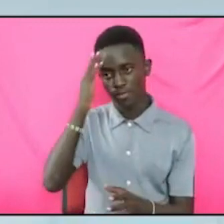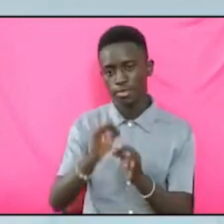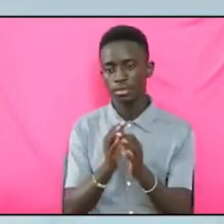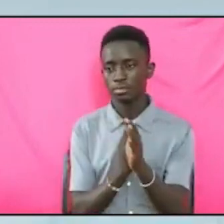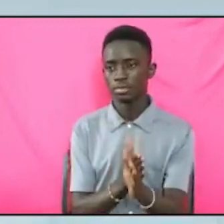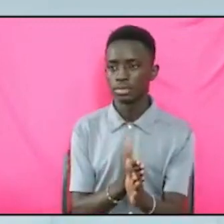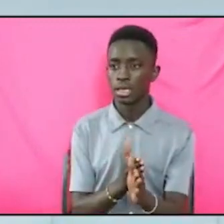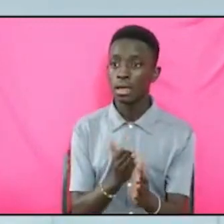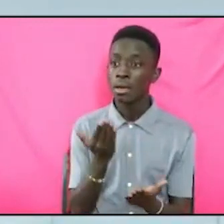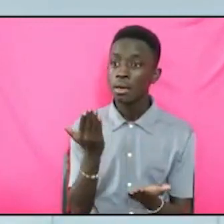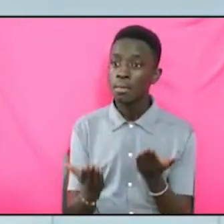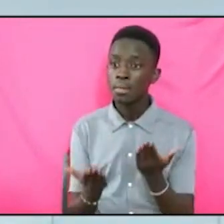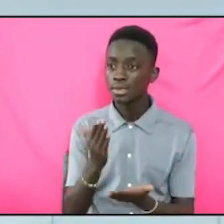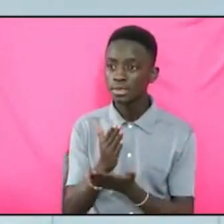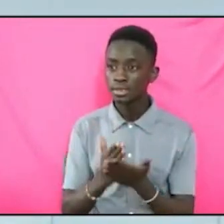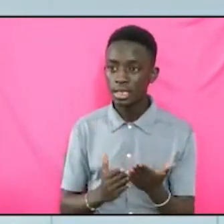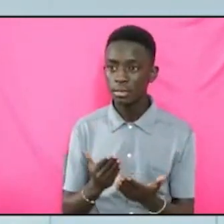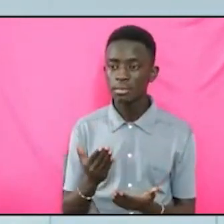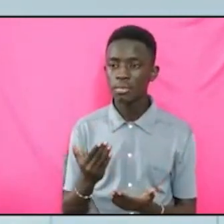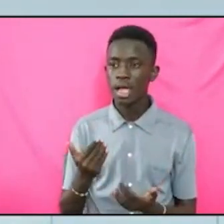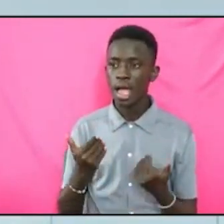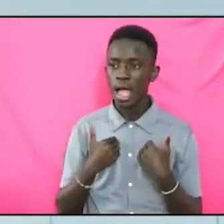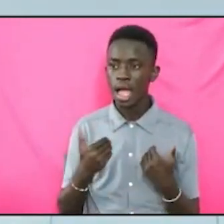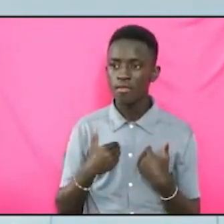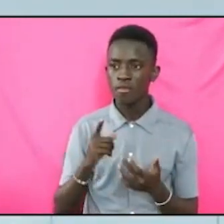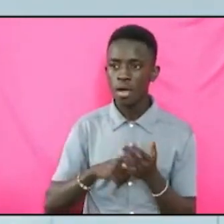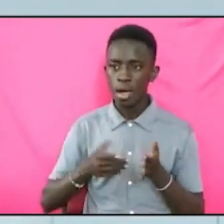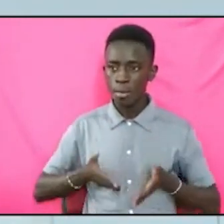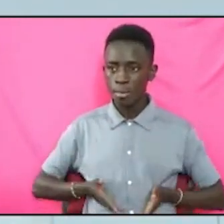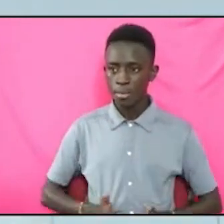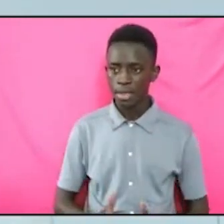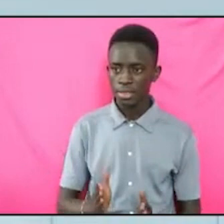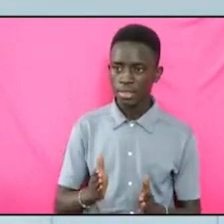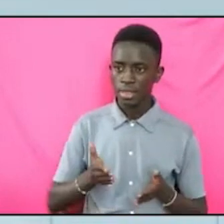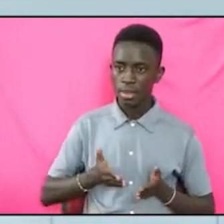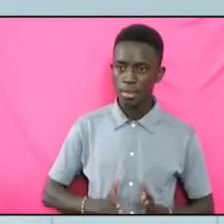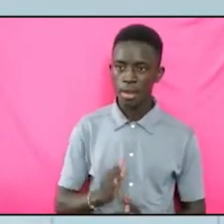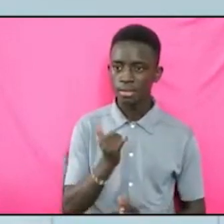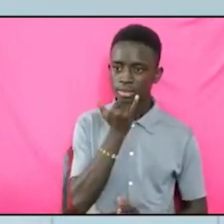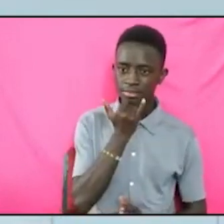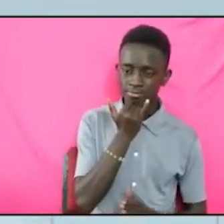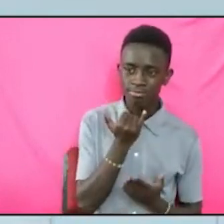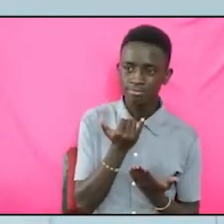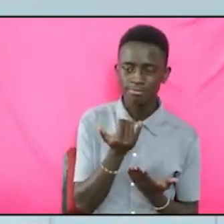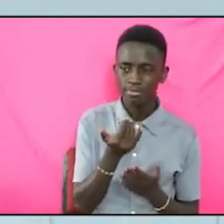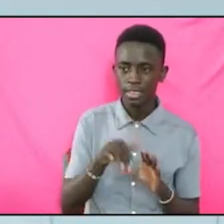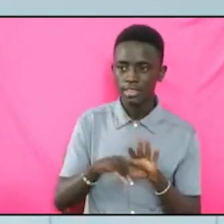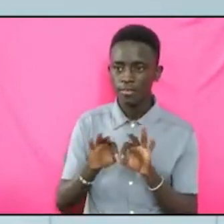Maybe you've experienced stillbirth in your family. Please hold on to faith no matter what happens.